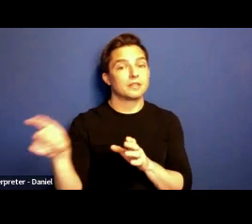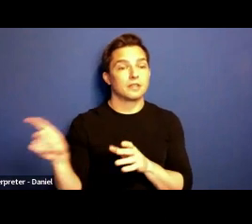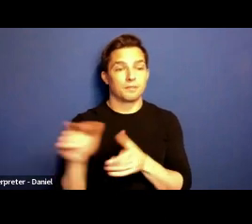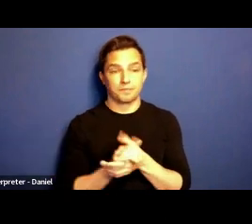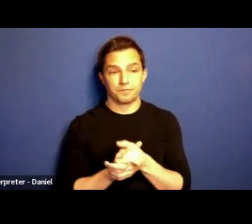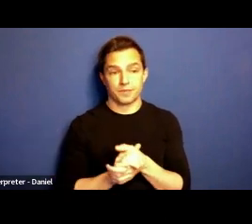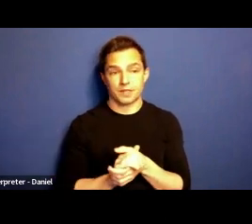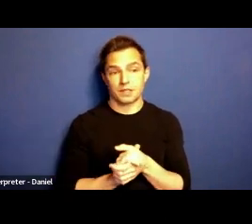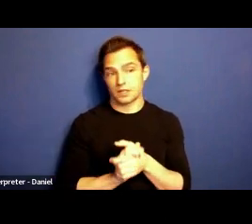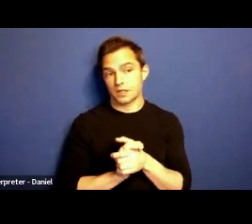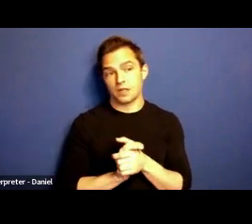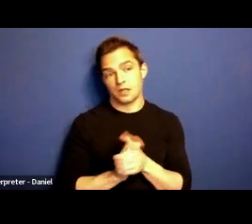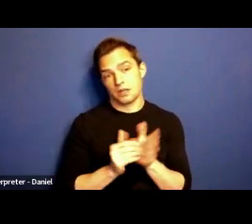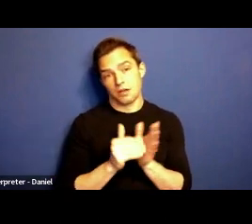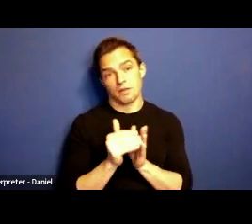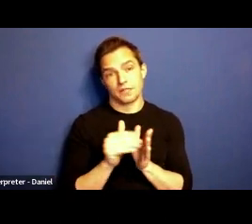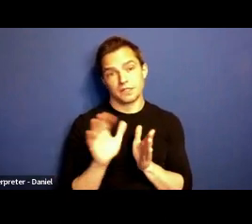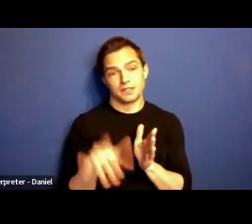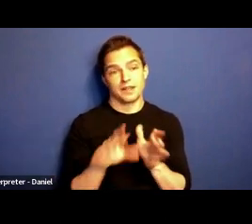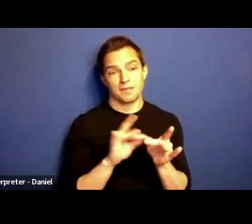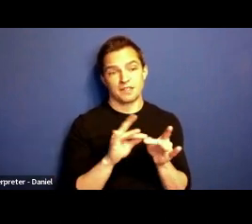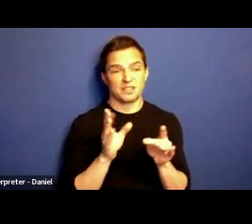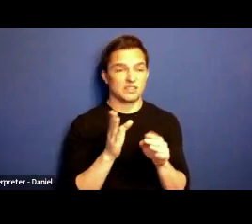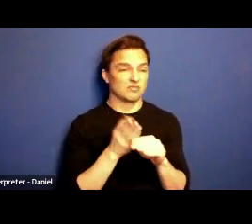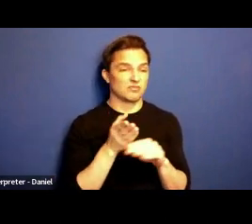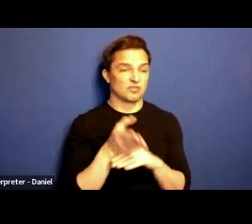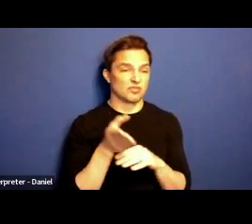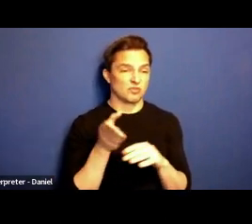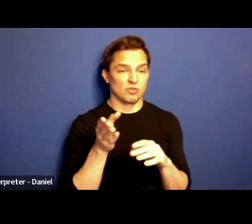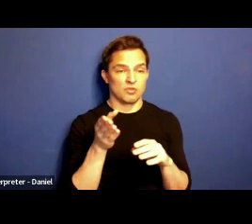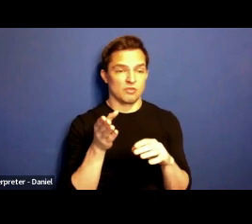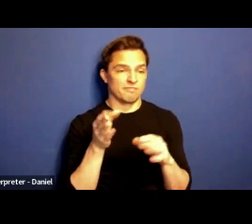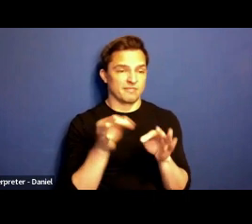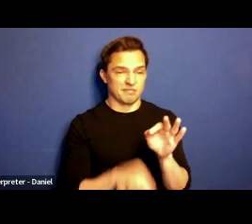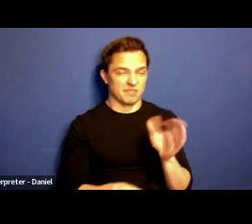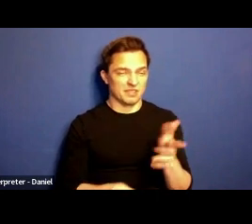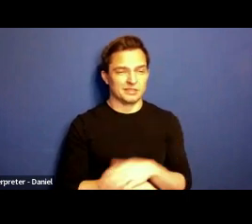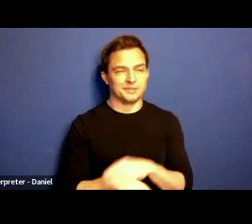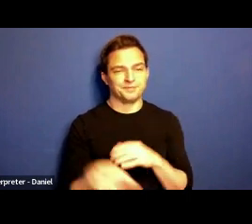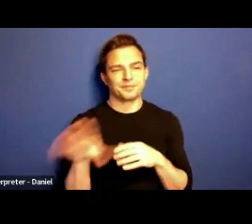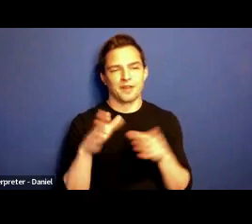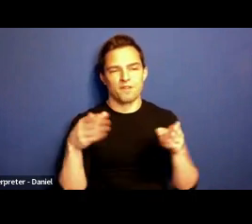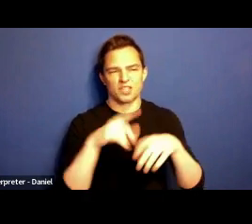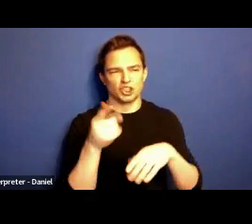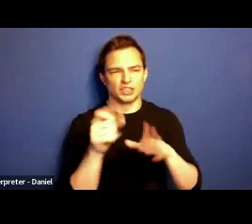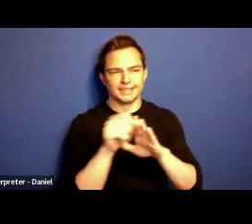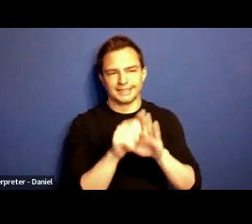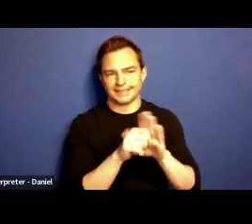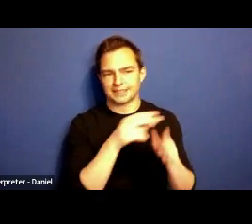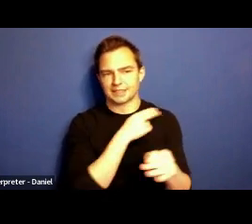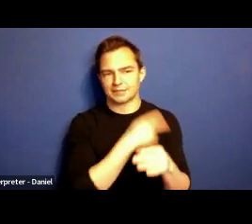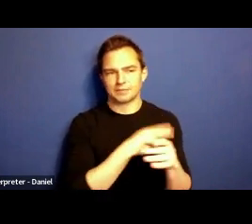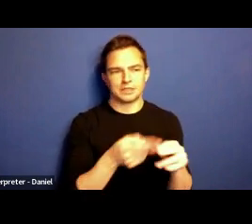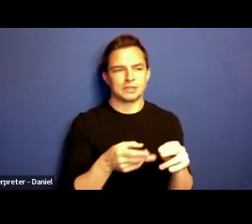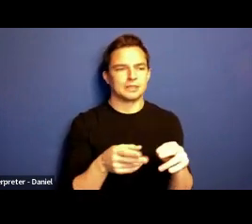is, often though that message is a little too simplified and they focus just on the state hospital. Decreases in